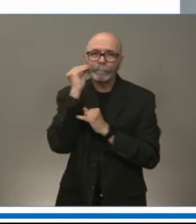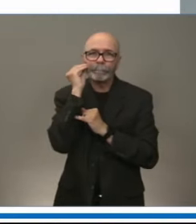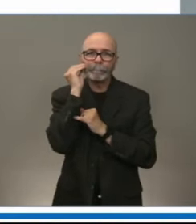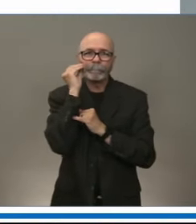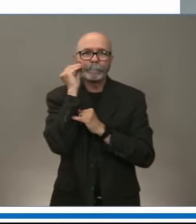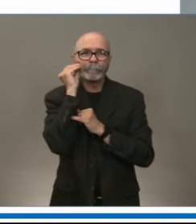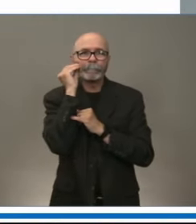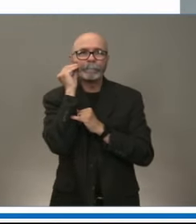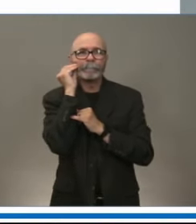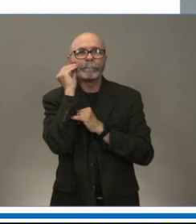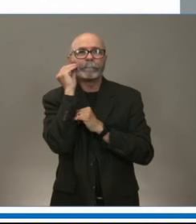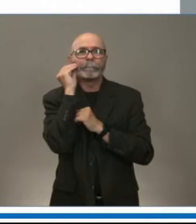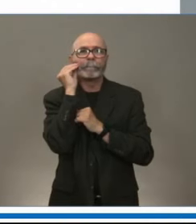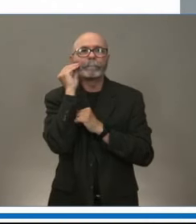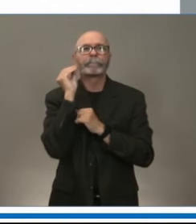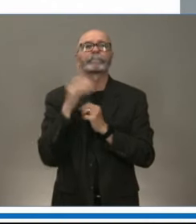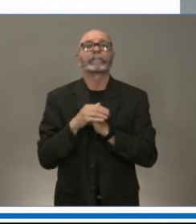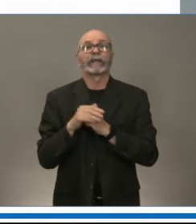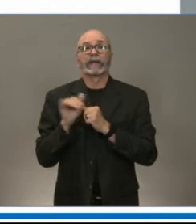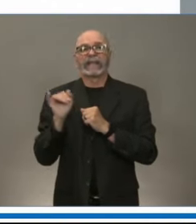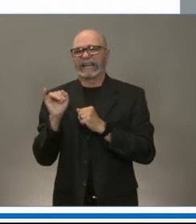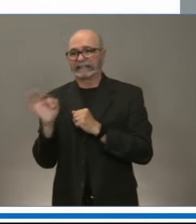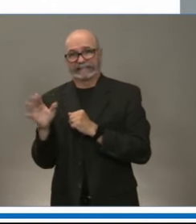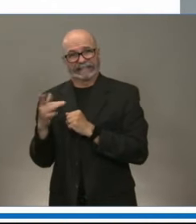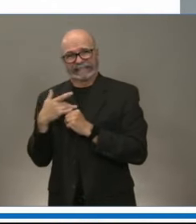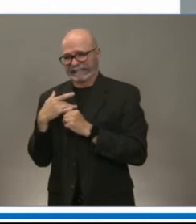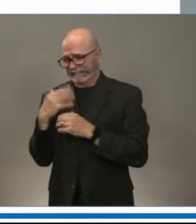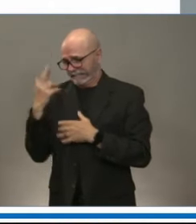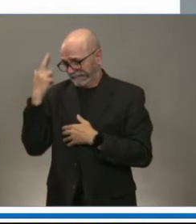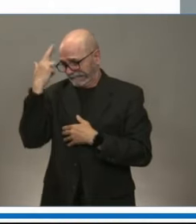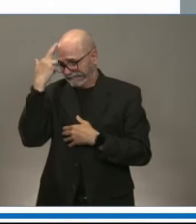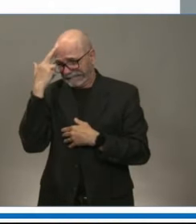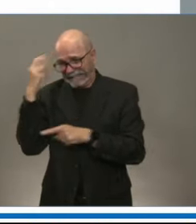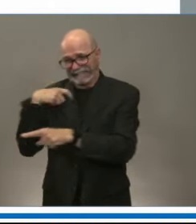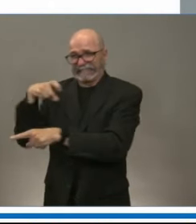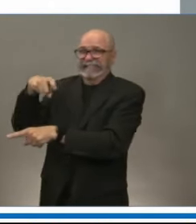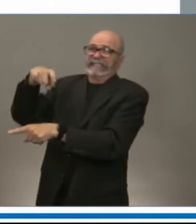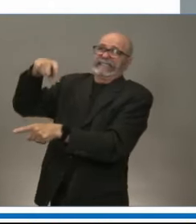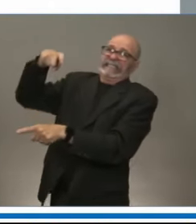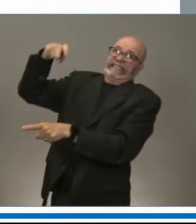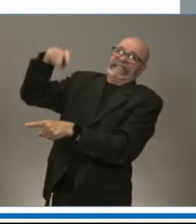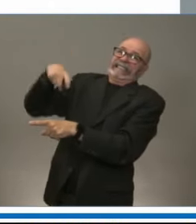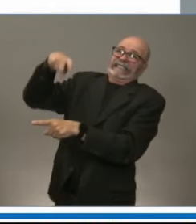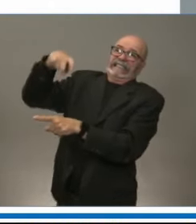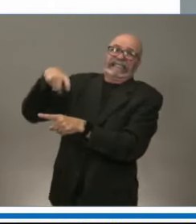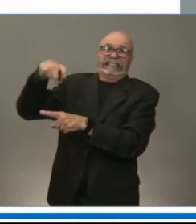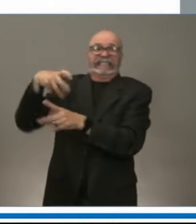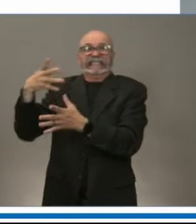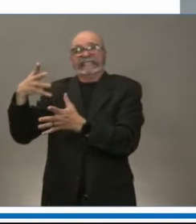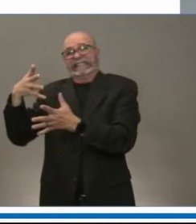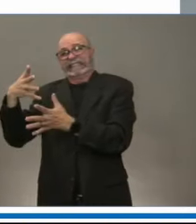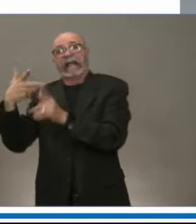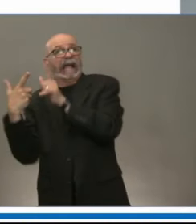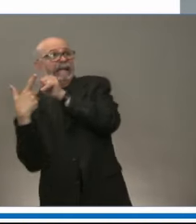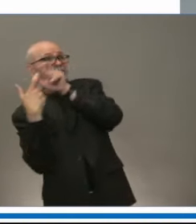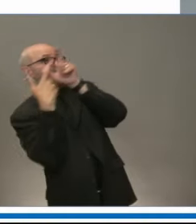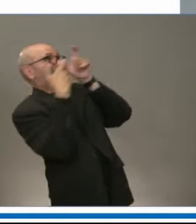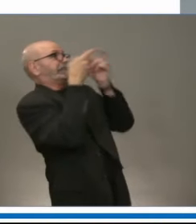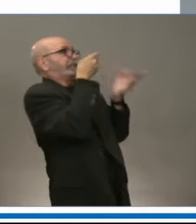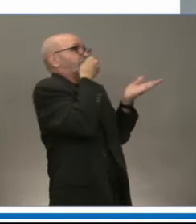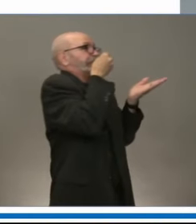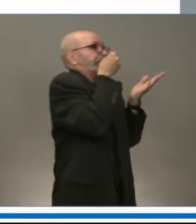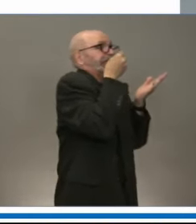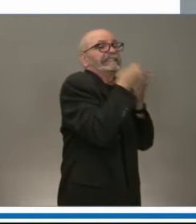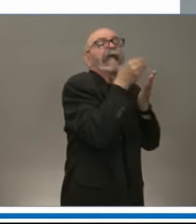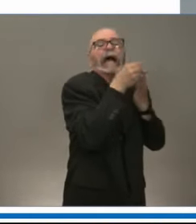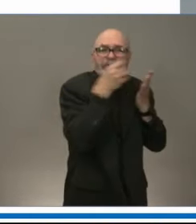unless there's essential reasons why you don't need to be at home. So we know everybody needs to go shopping. So have one person go and